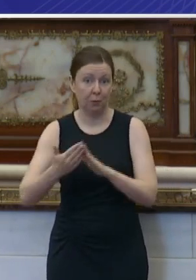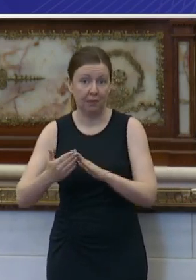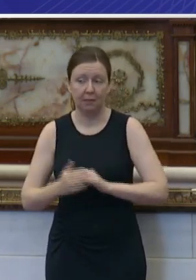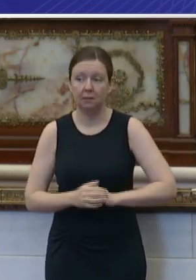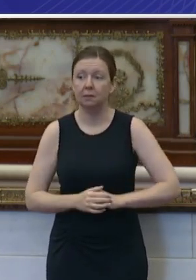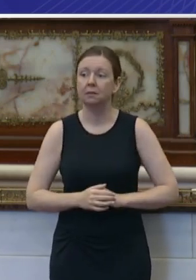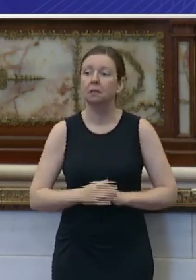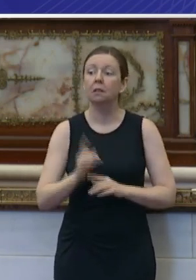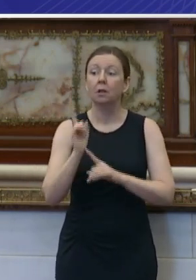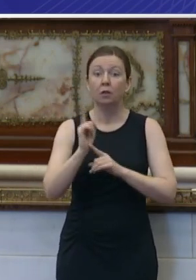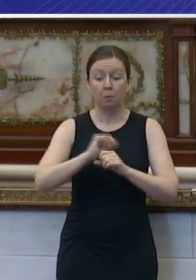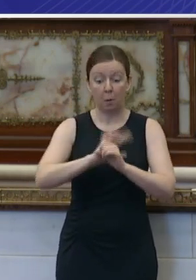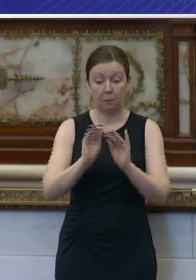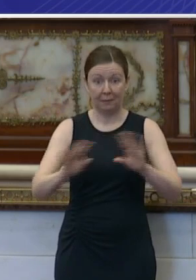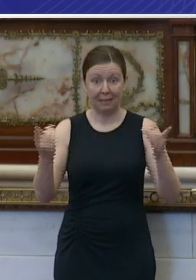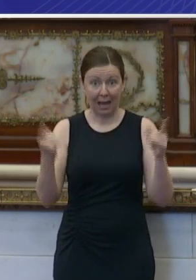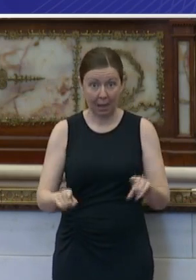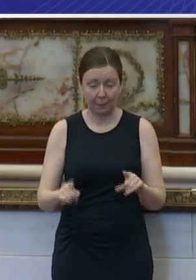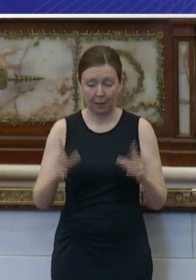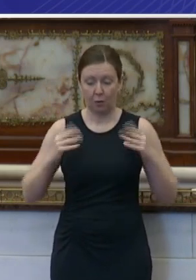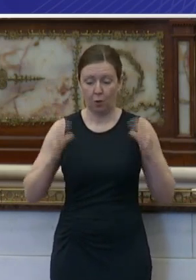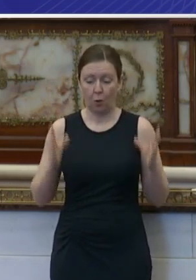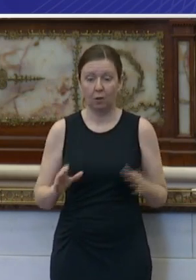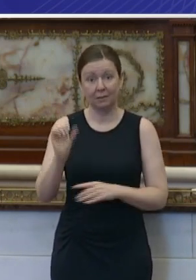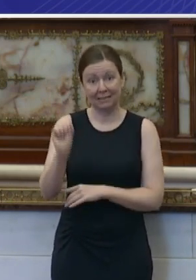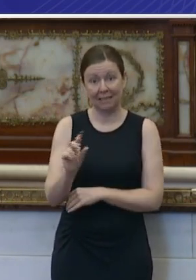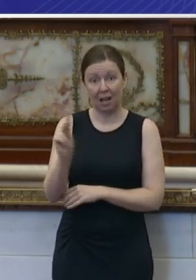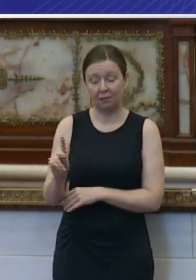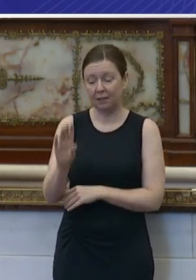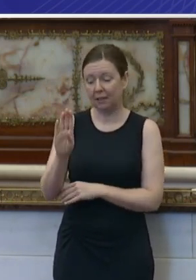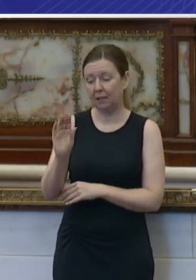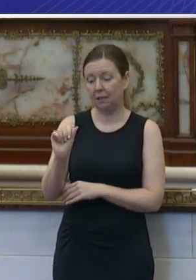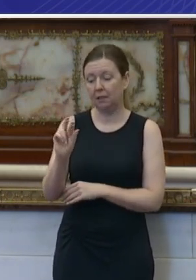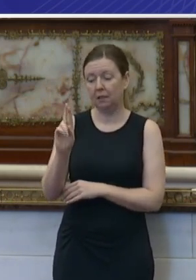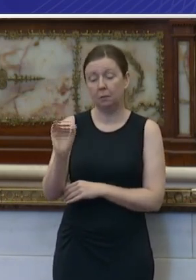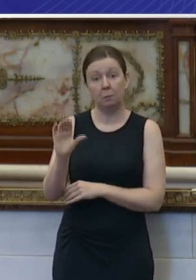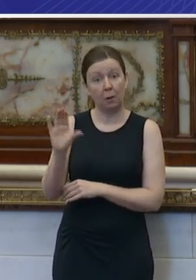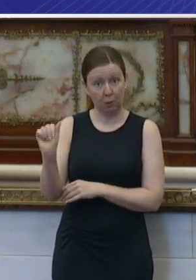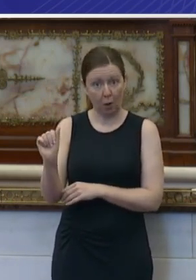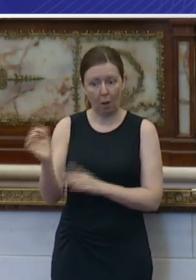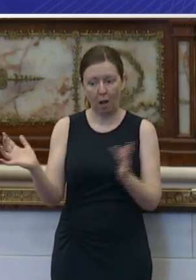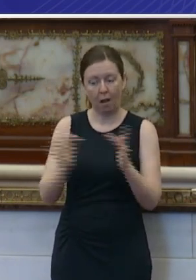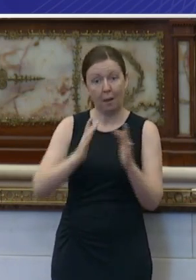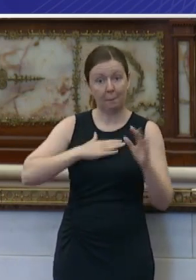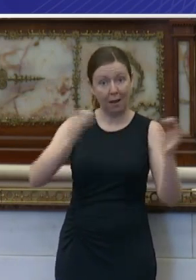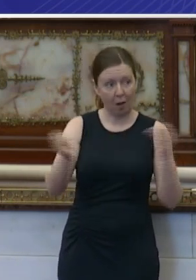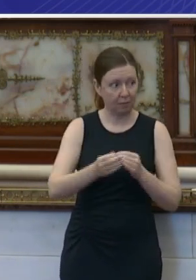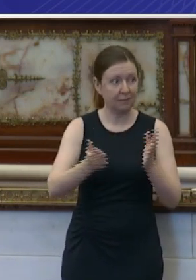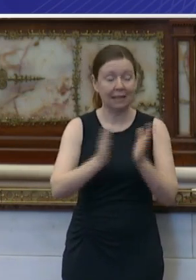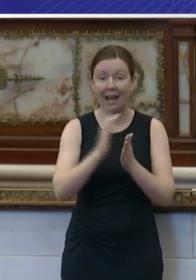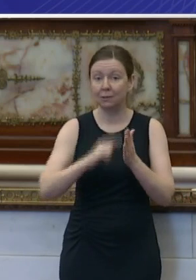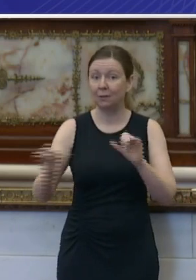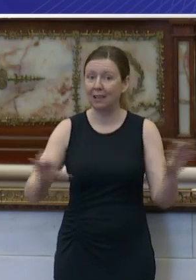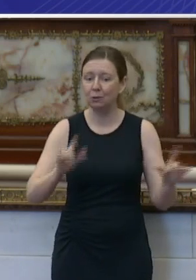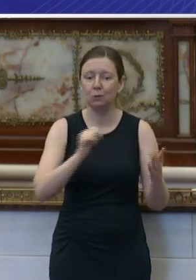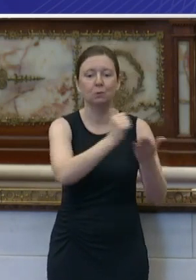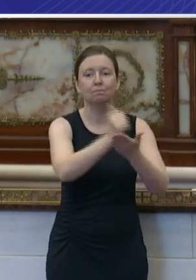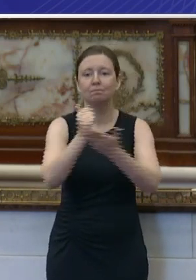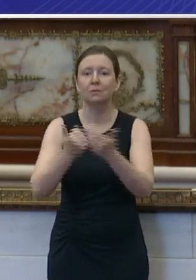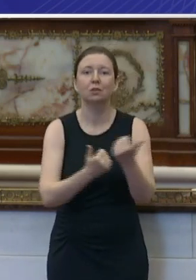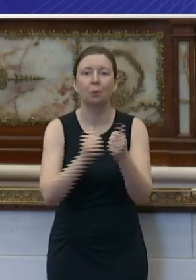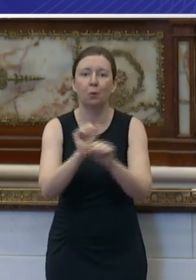The moment the pandemic hit, the owners of the South Philly Barbacoa immediately reached out to my office and asked what they can do to support